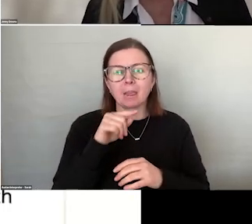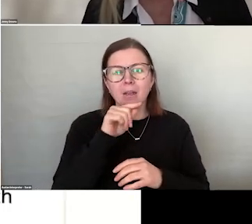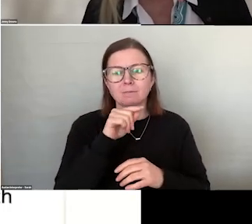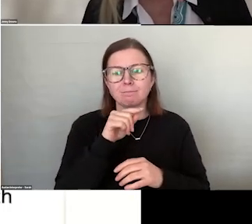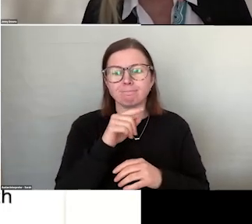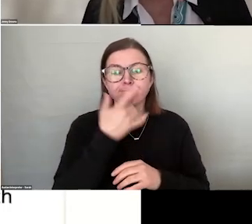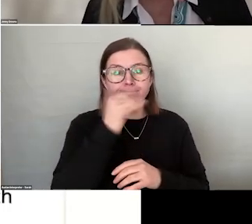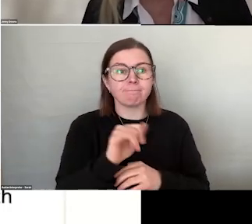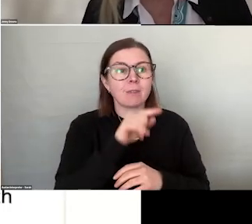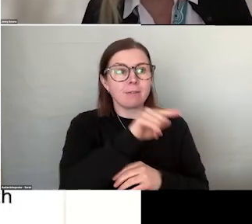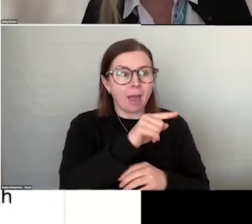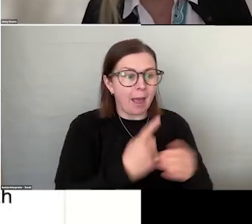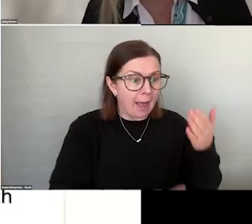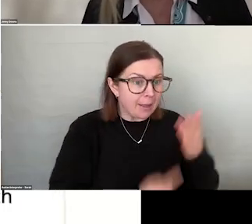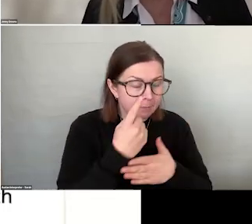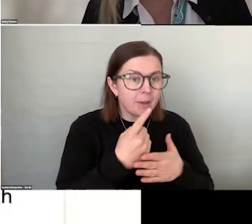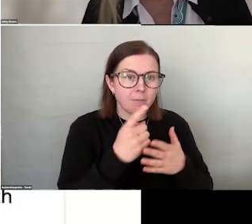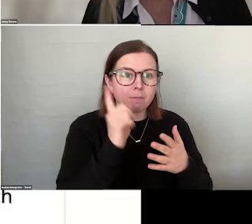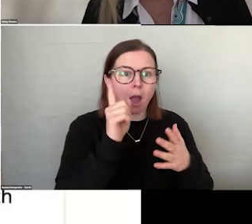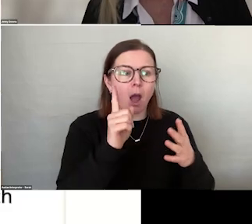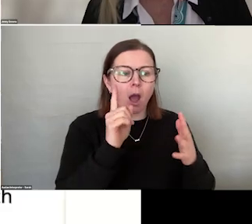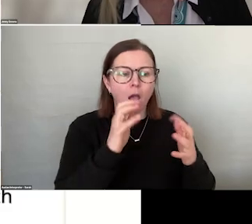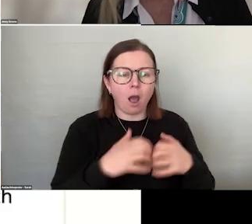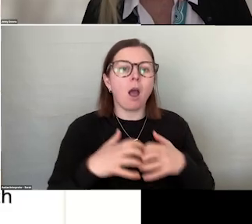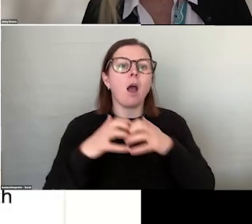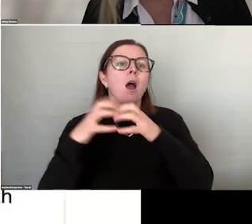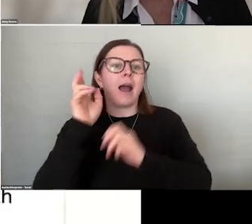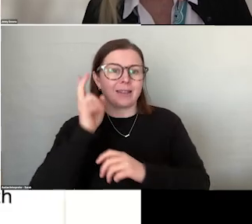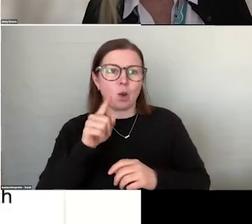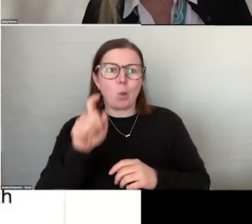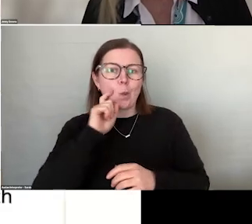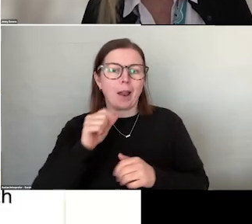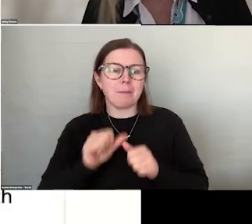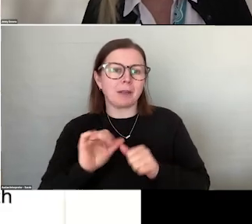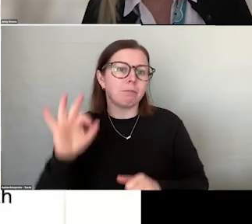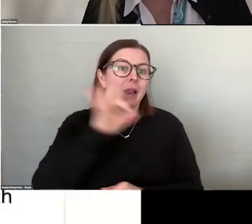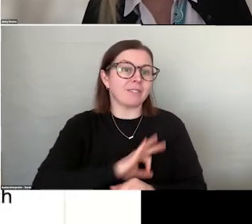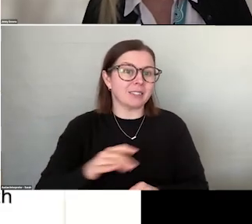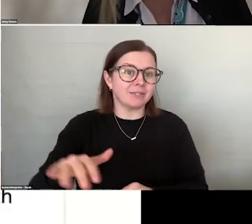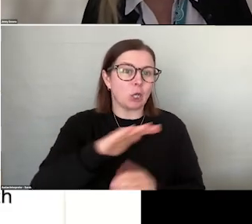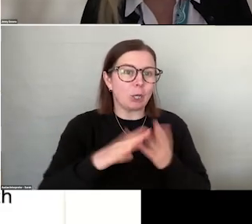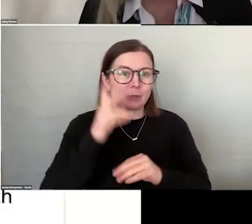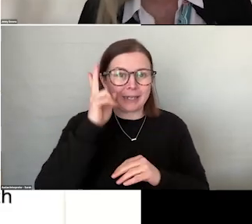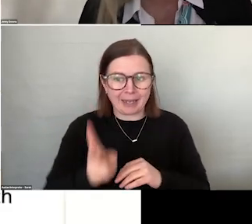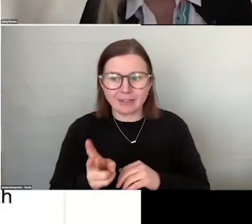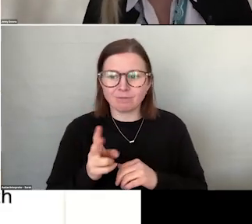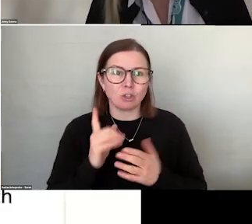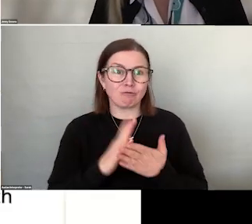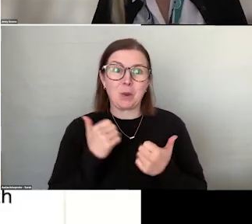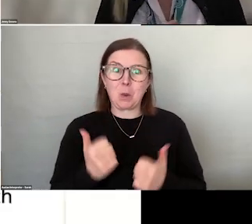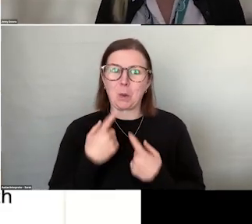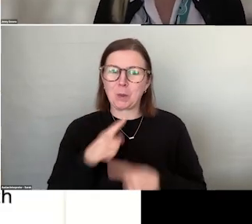was ultimately has come back to reap benefits to the community here. So that's good